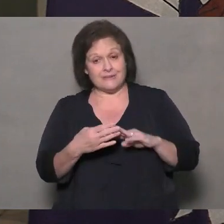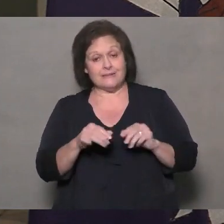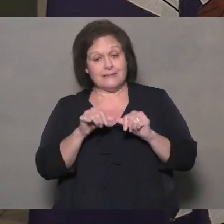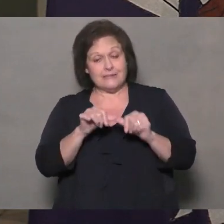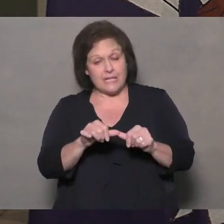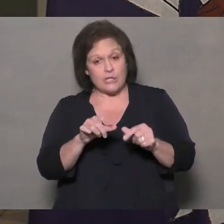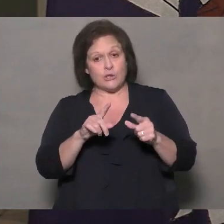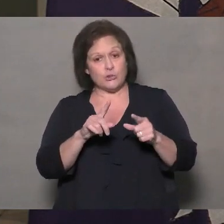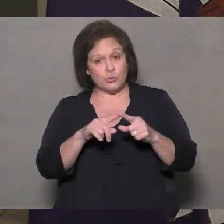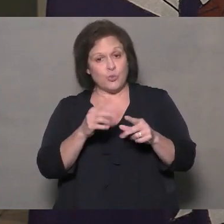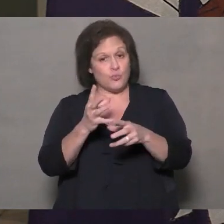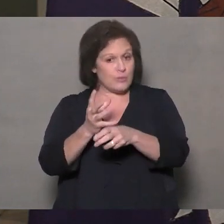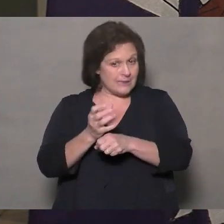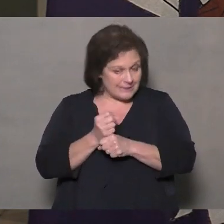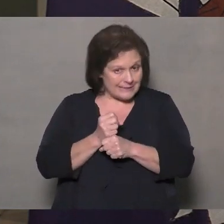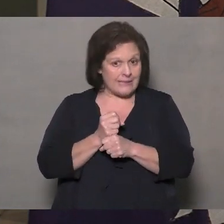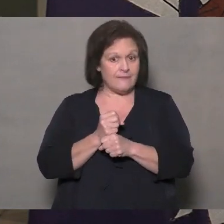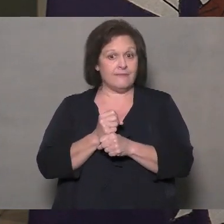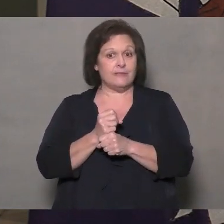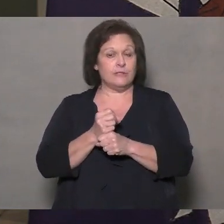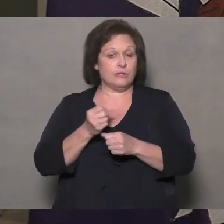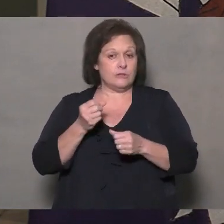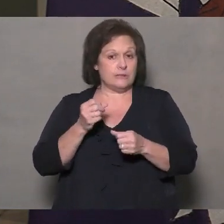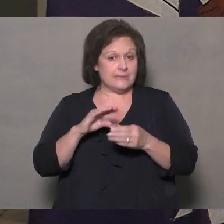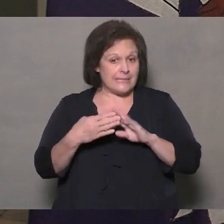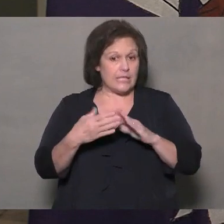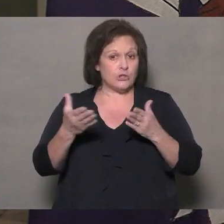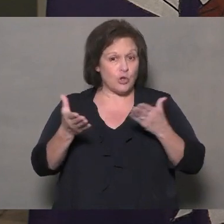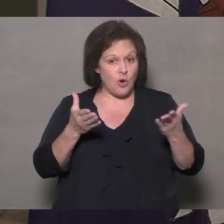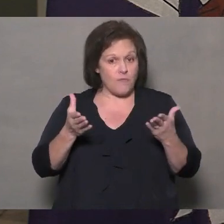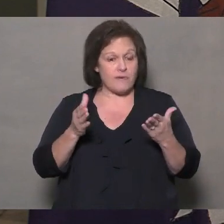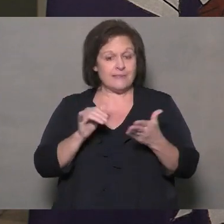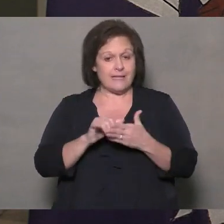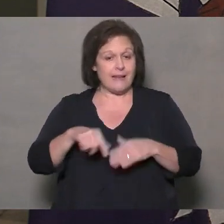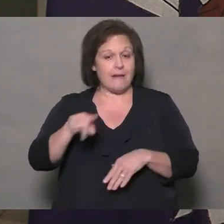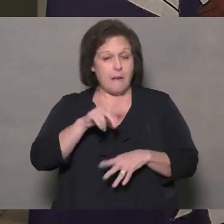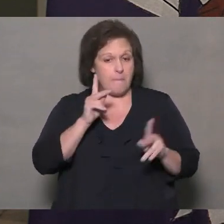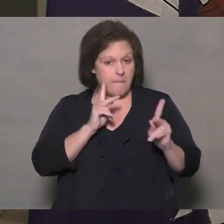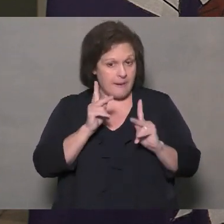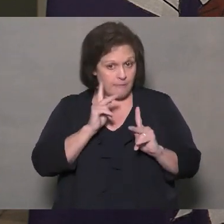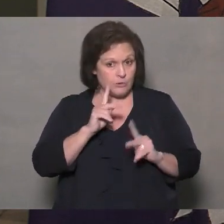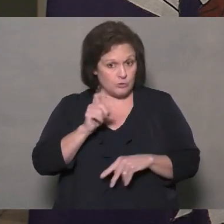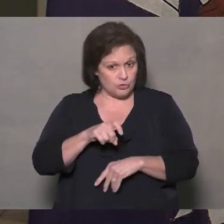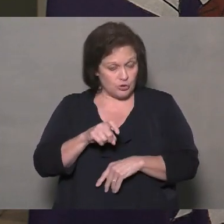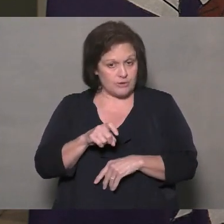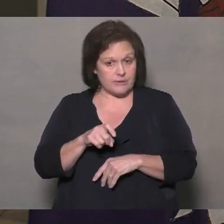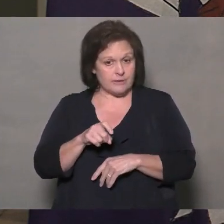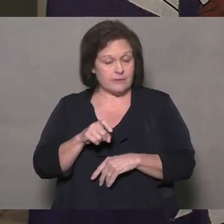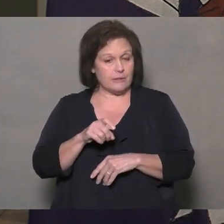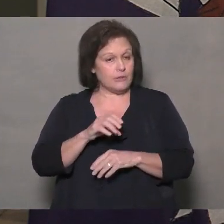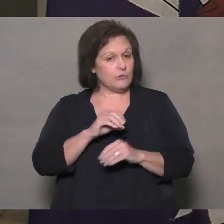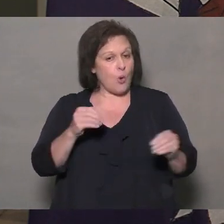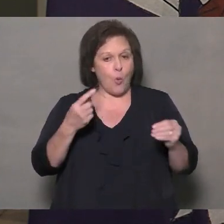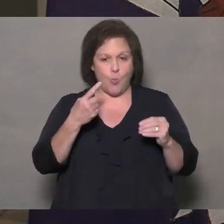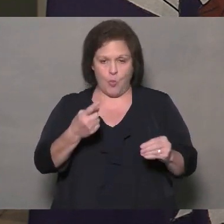continues to receive the basic city services that all of our people deserve. No one is gonna be left